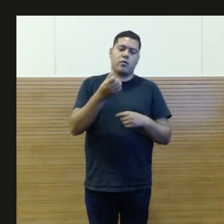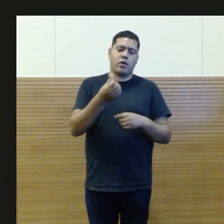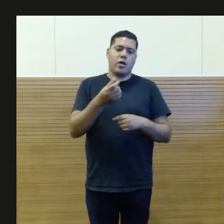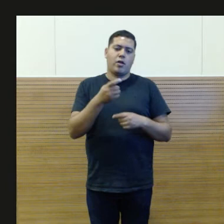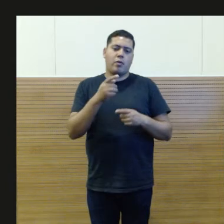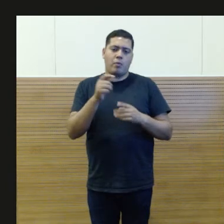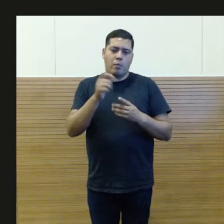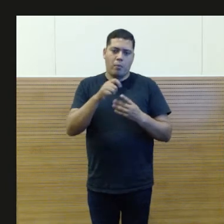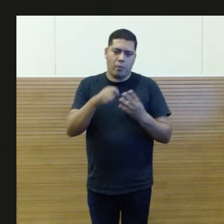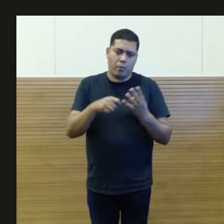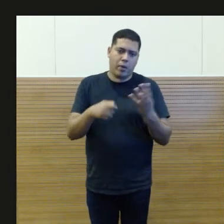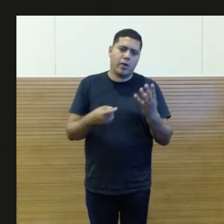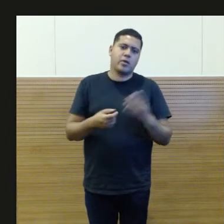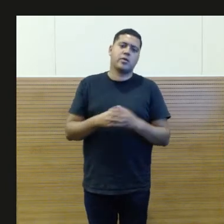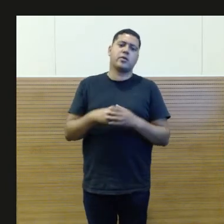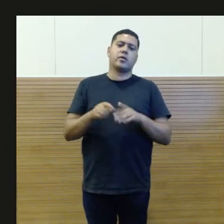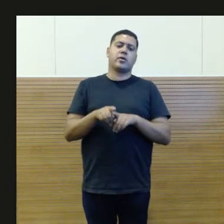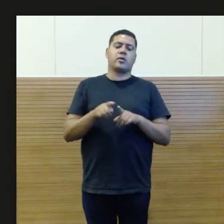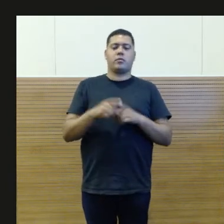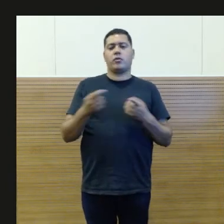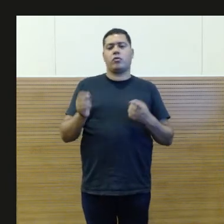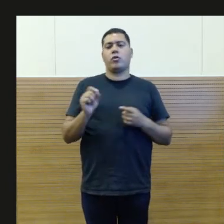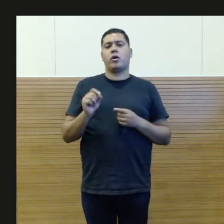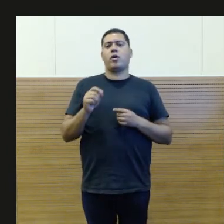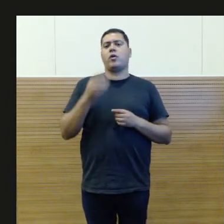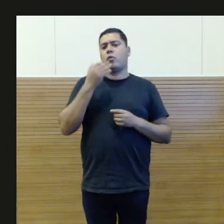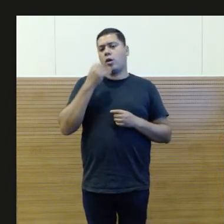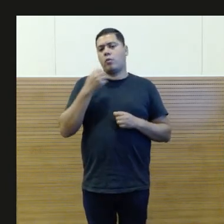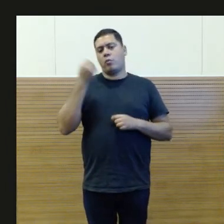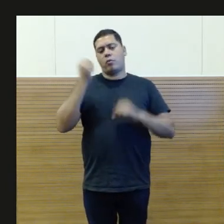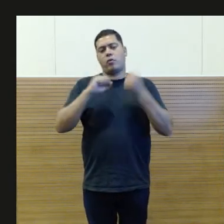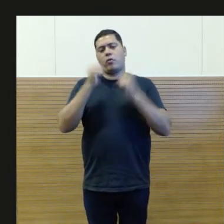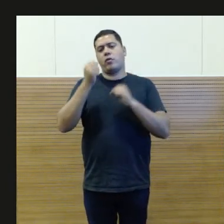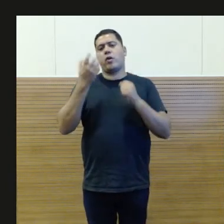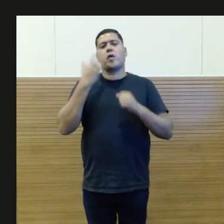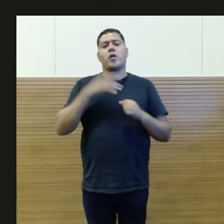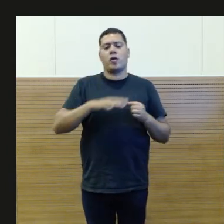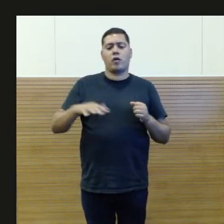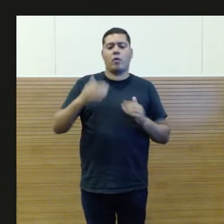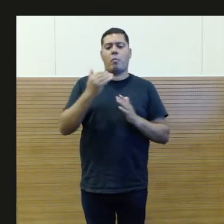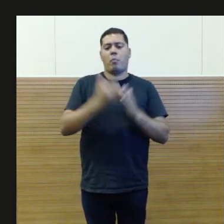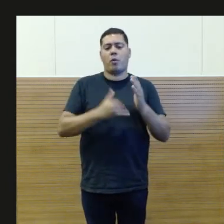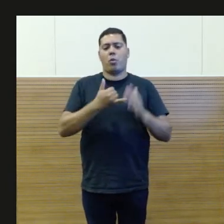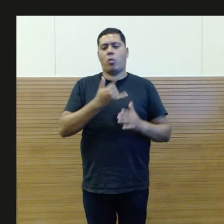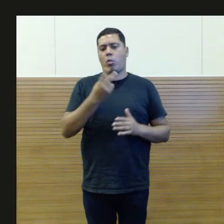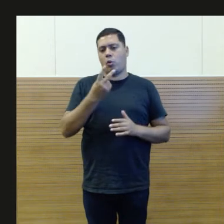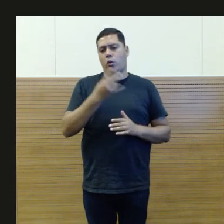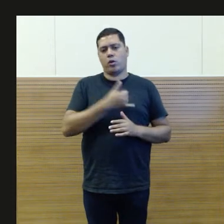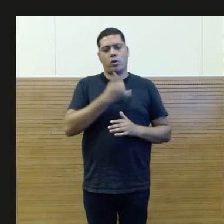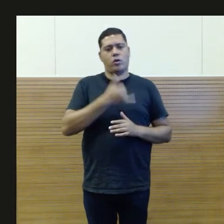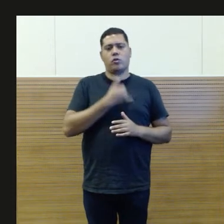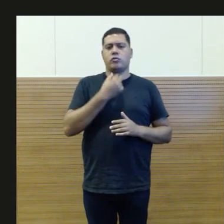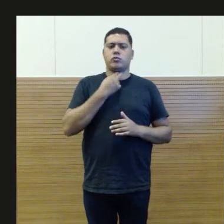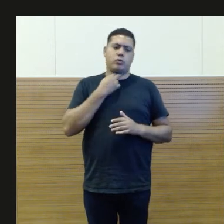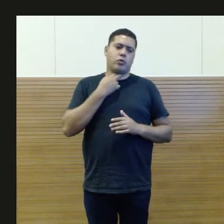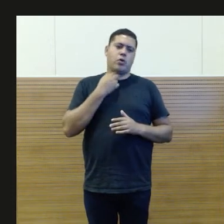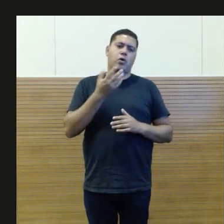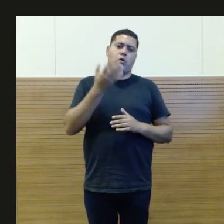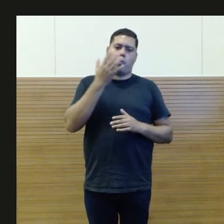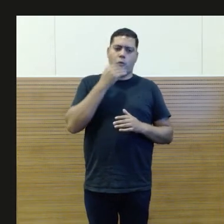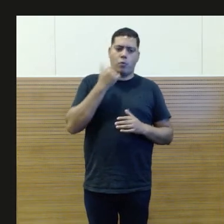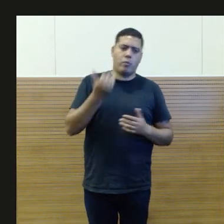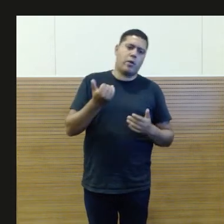this health and nutrition, according to the age group of the child. And besides that, in Brazil, we have a public policy that